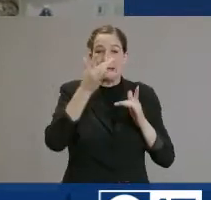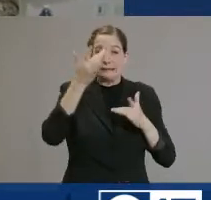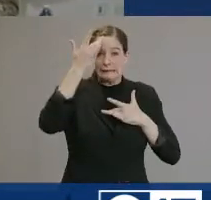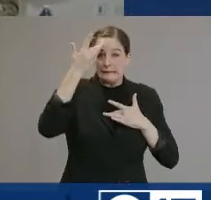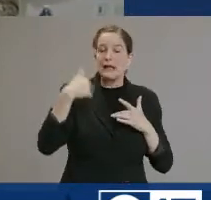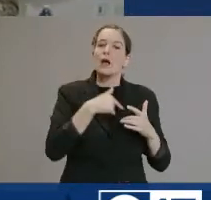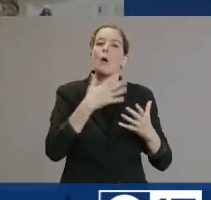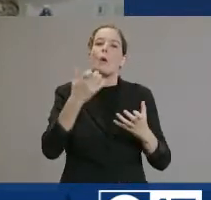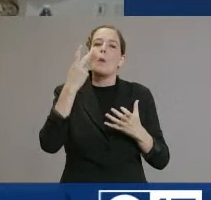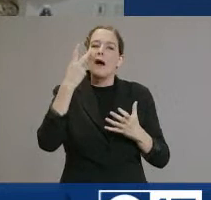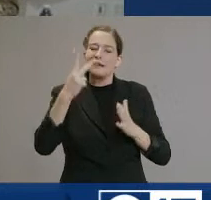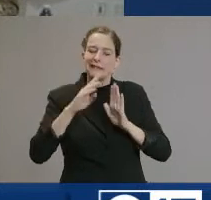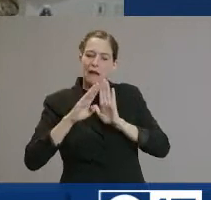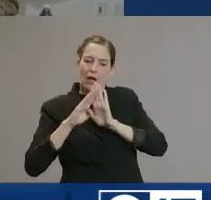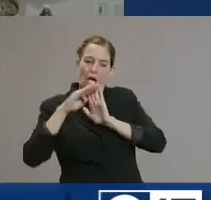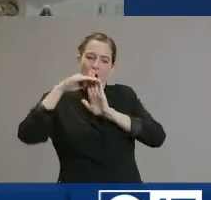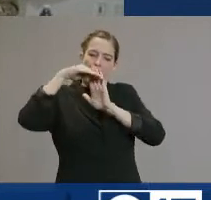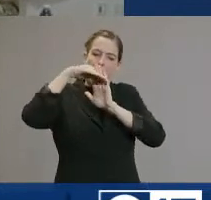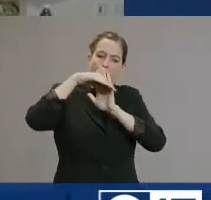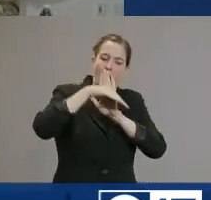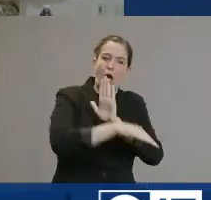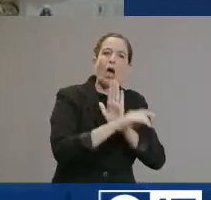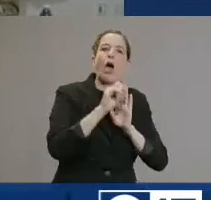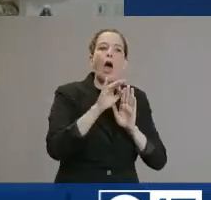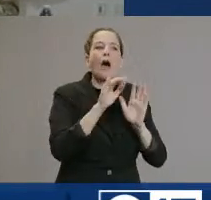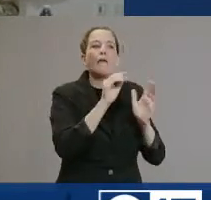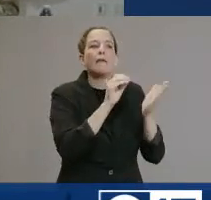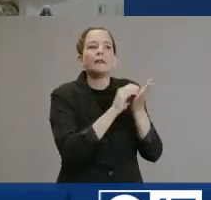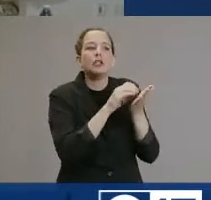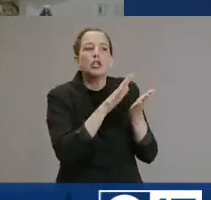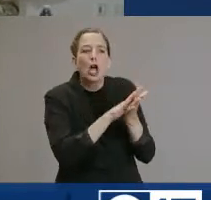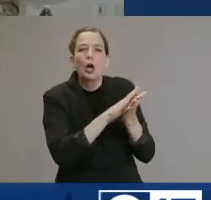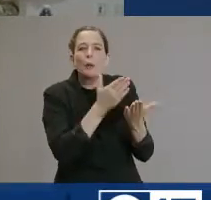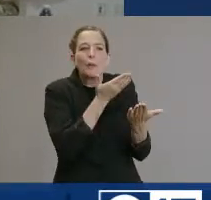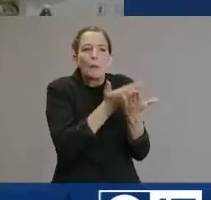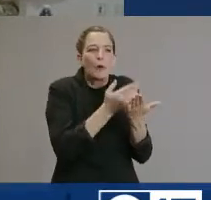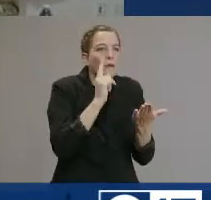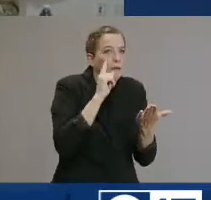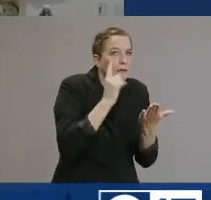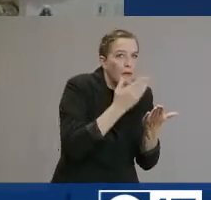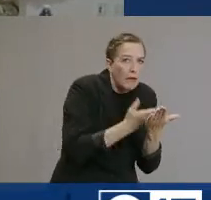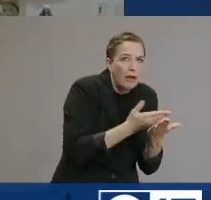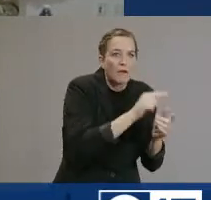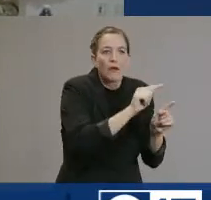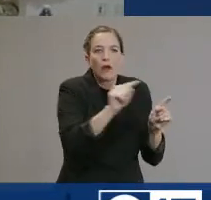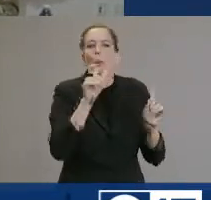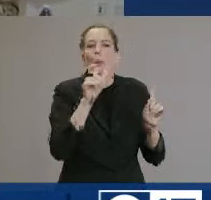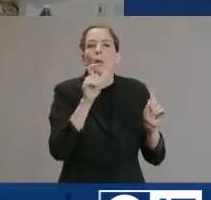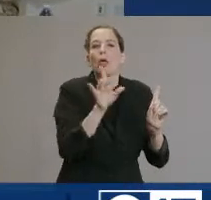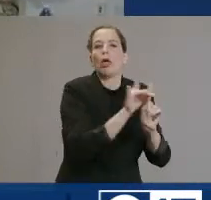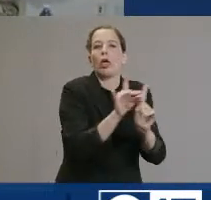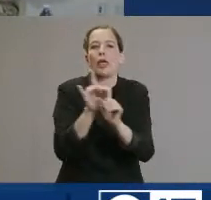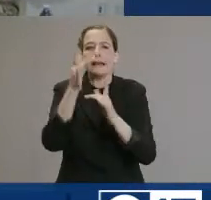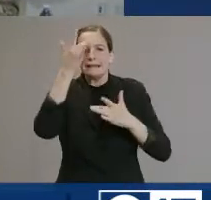a downward trajectory of positive cases as a percent of total tests within a 14-day